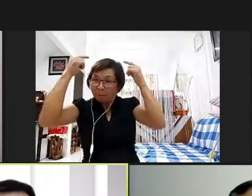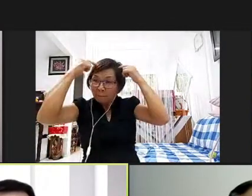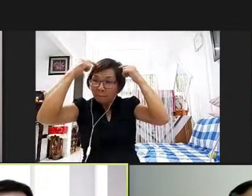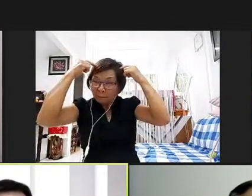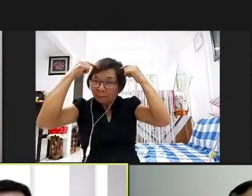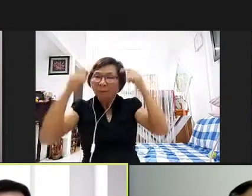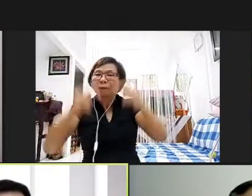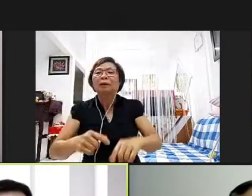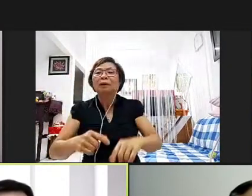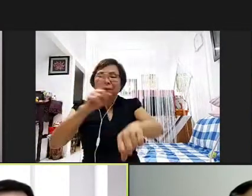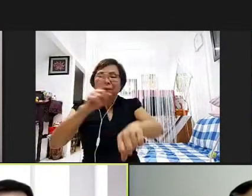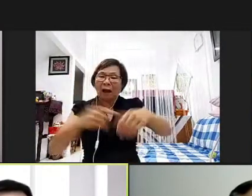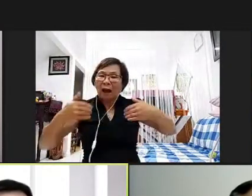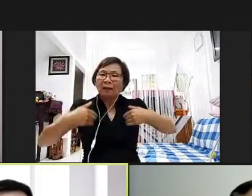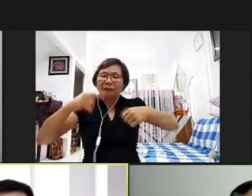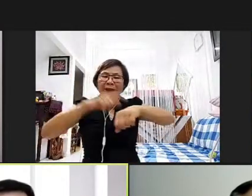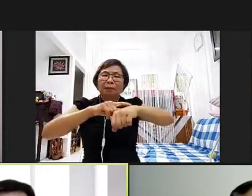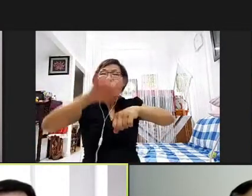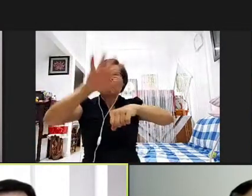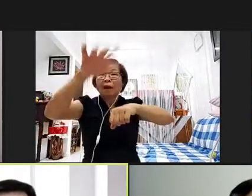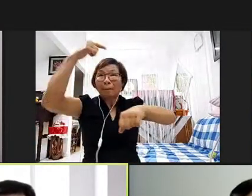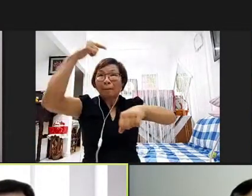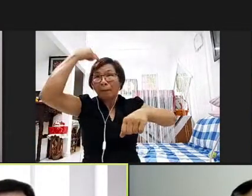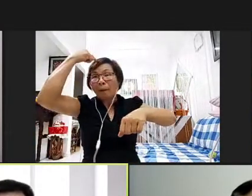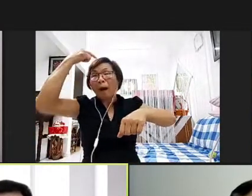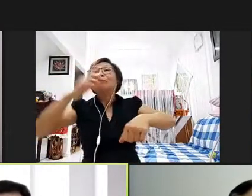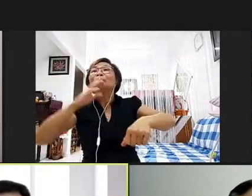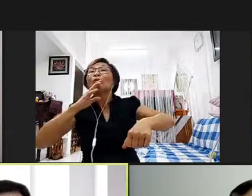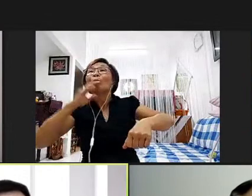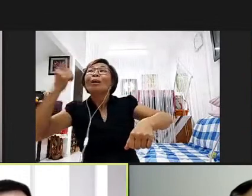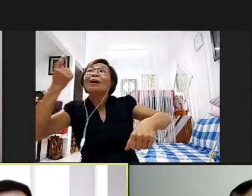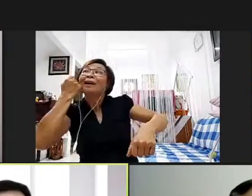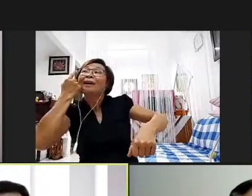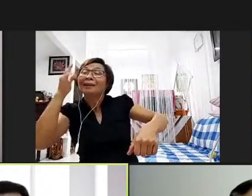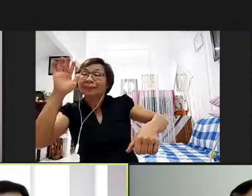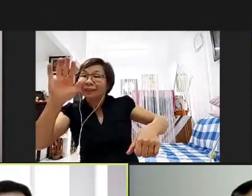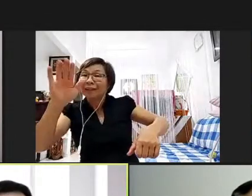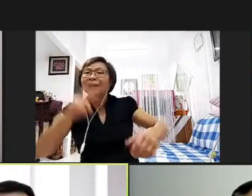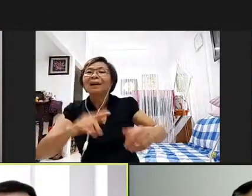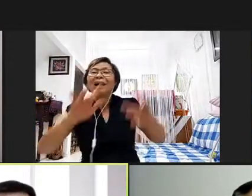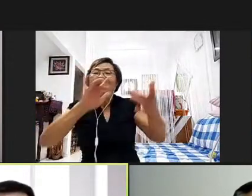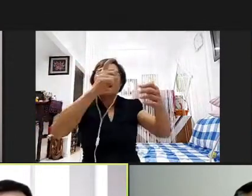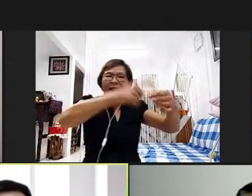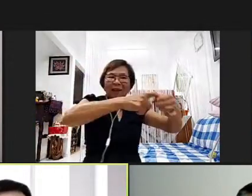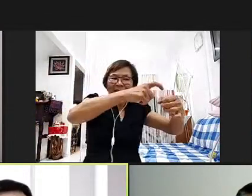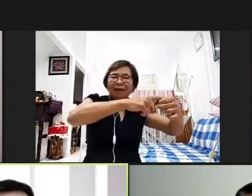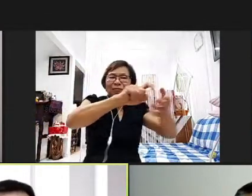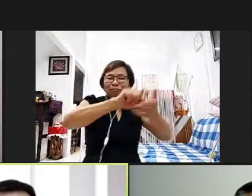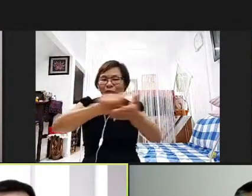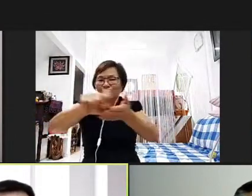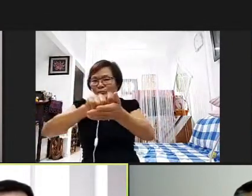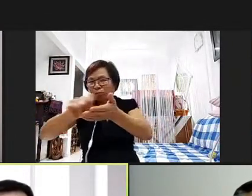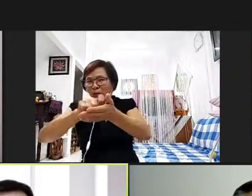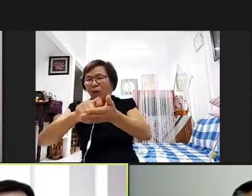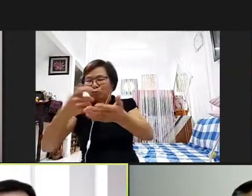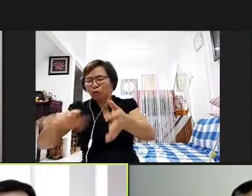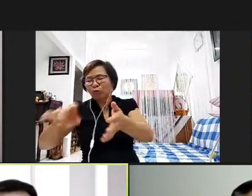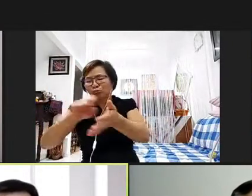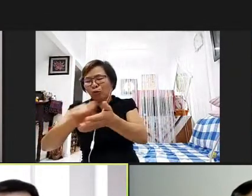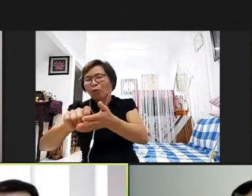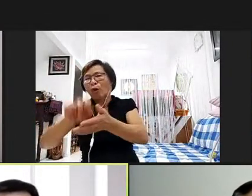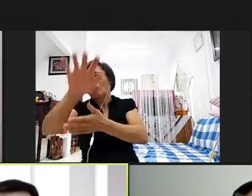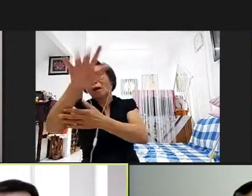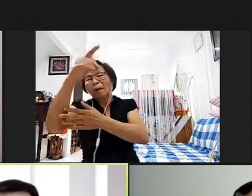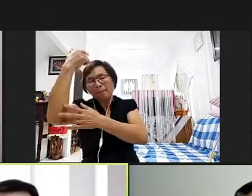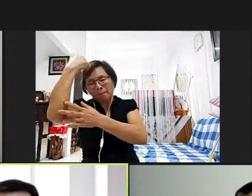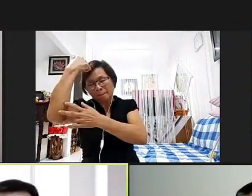go through the 5 mental vaccines I mentioned earlier, I will give a link. I remember I written an article as well on the 5 mental